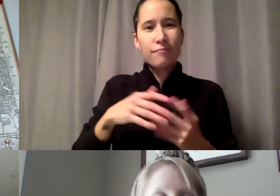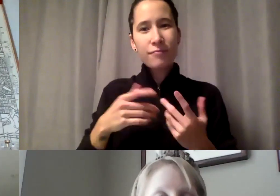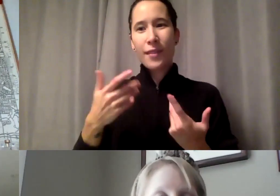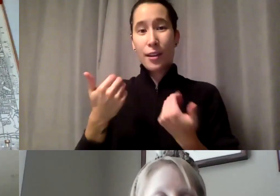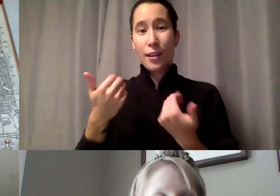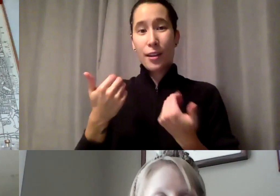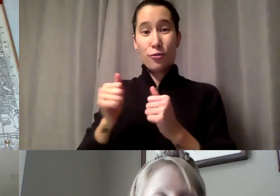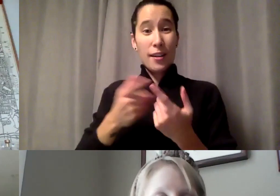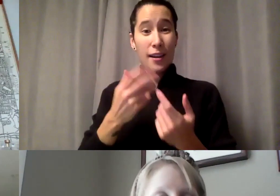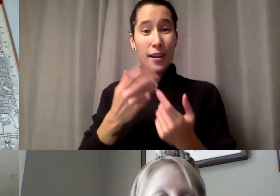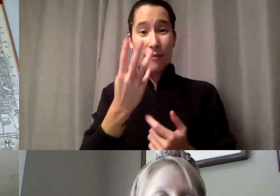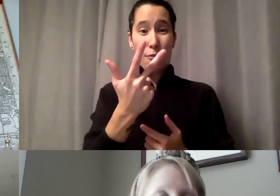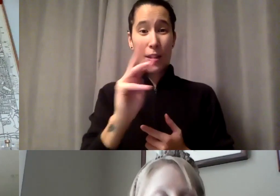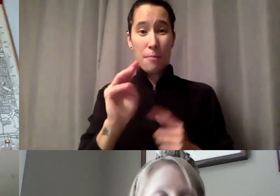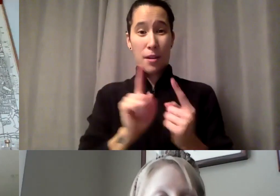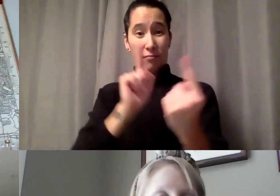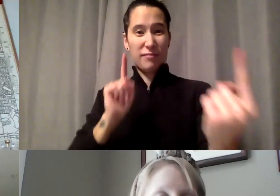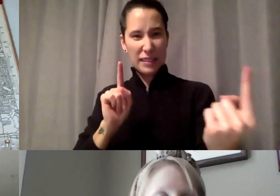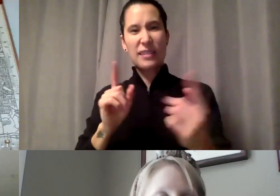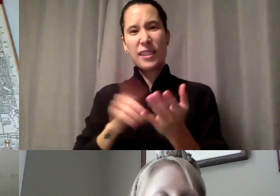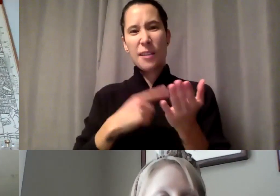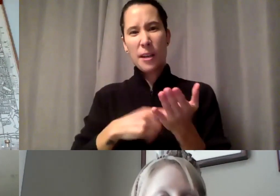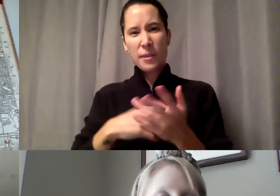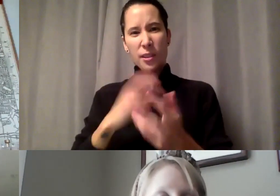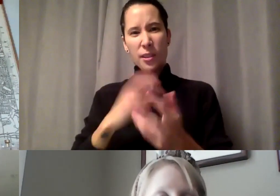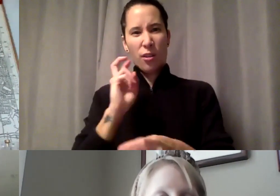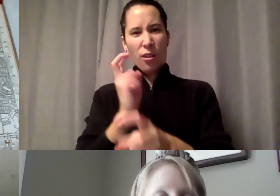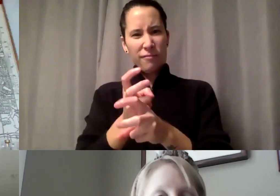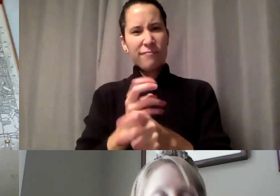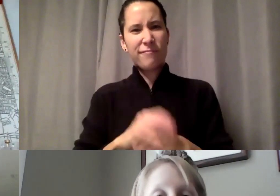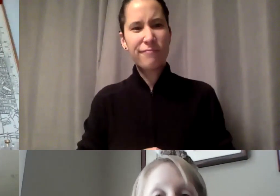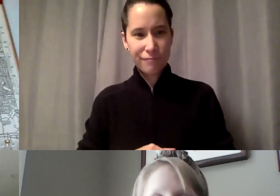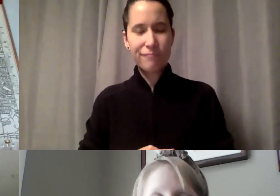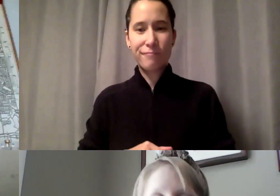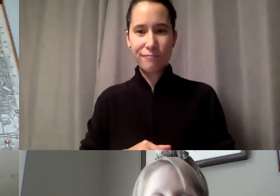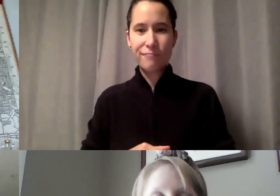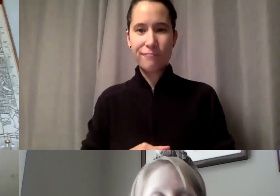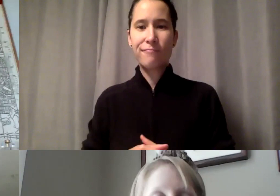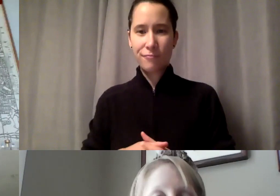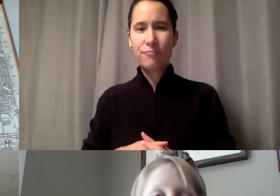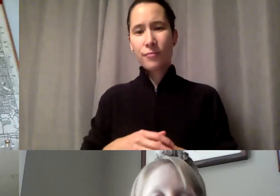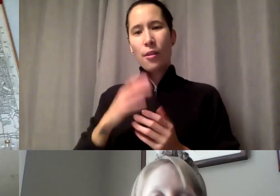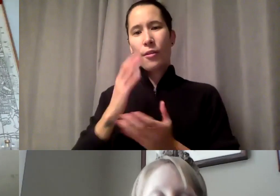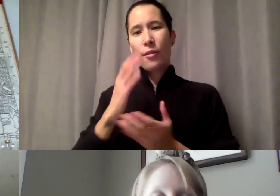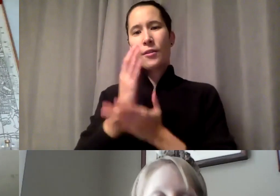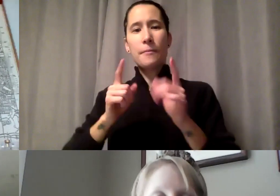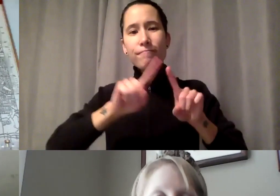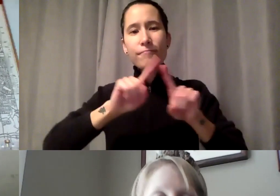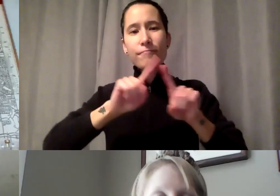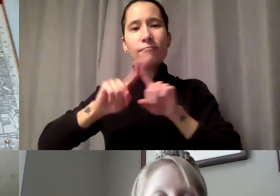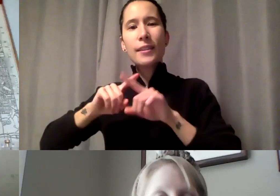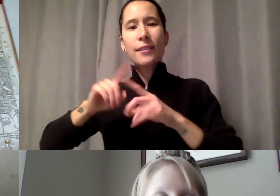or whatever that distance is becomes more difficult. So there are other differences that have been considered in